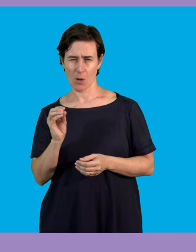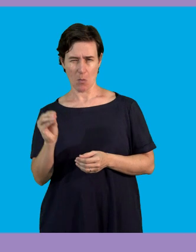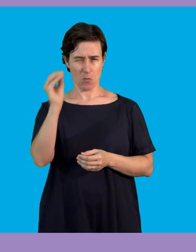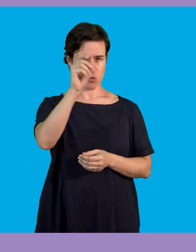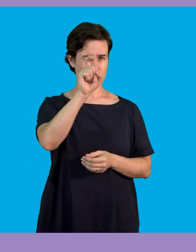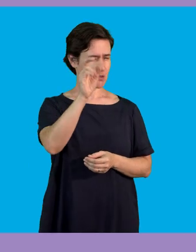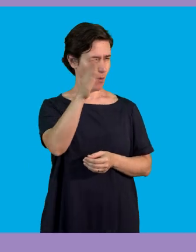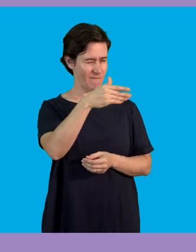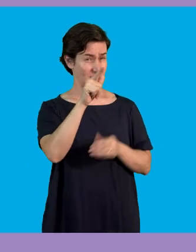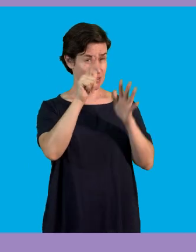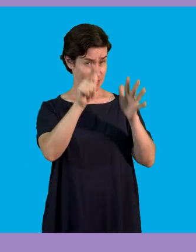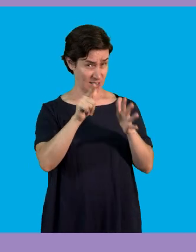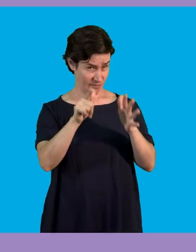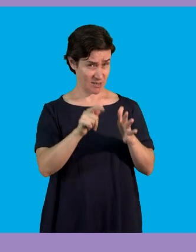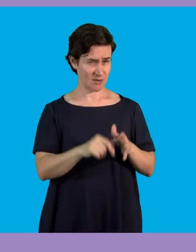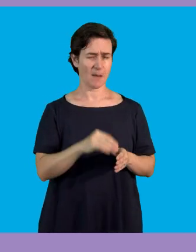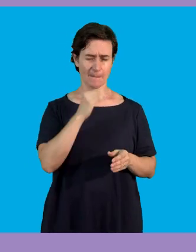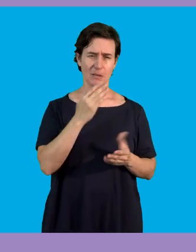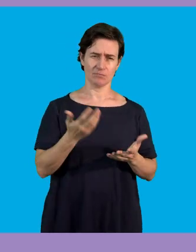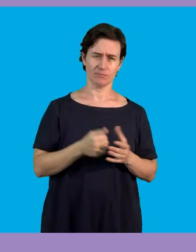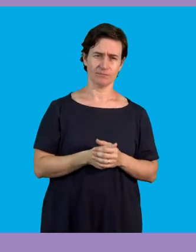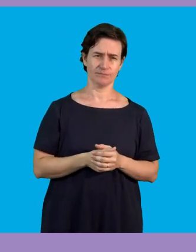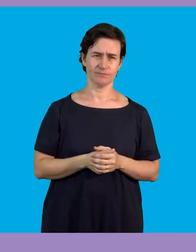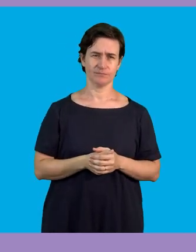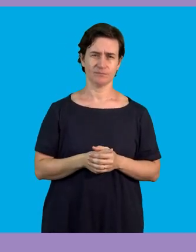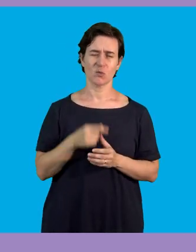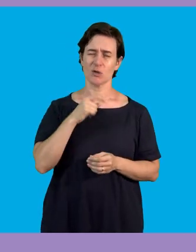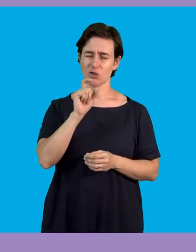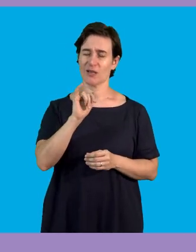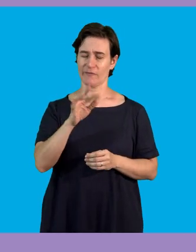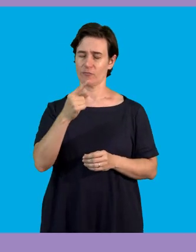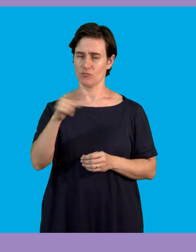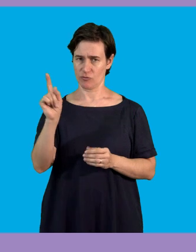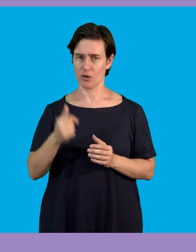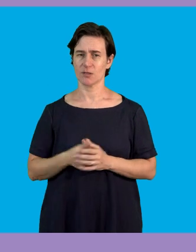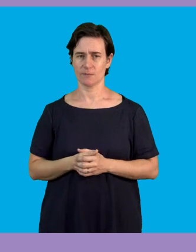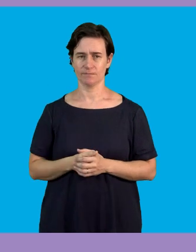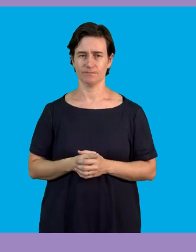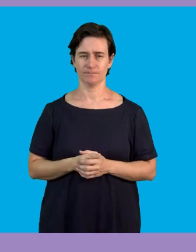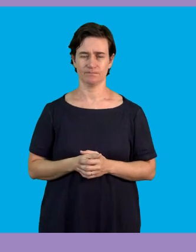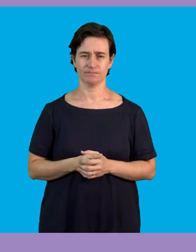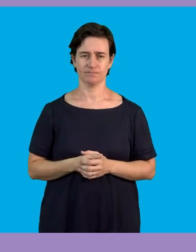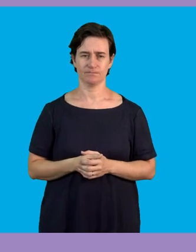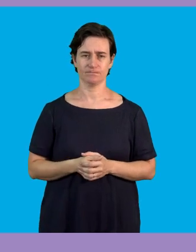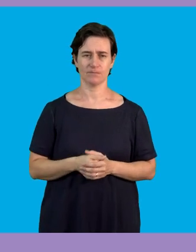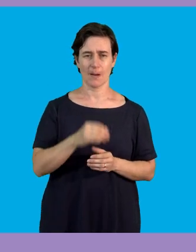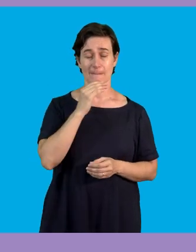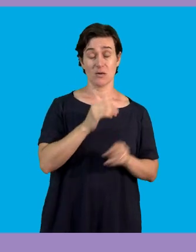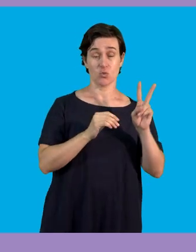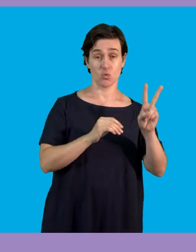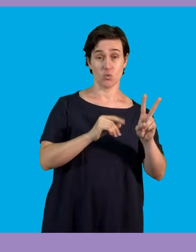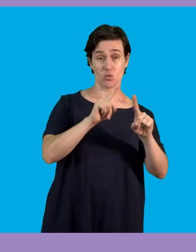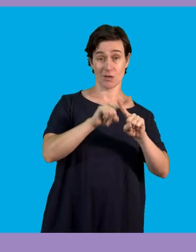with 17. As we said, x equals to 17. And then what we'll get is